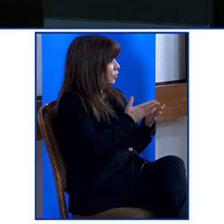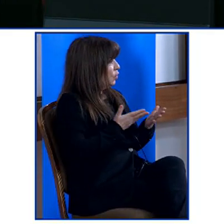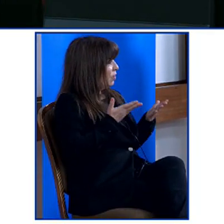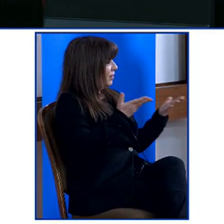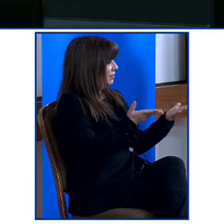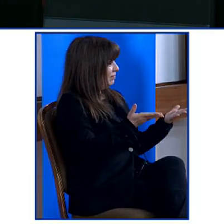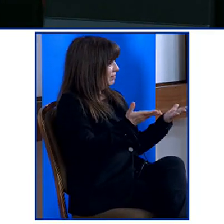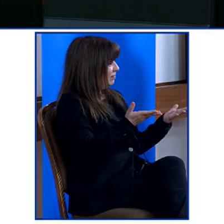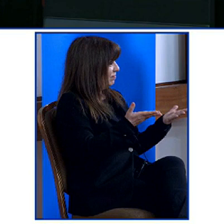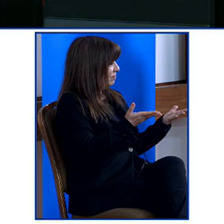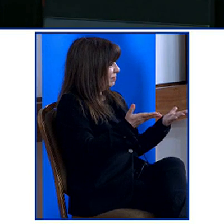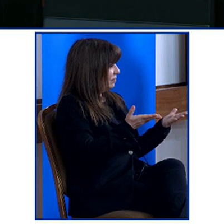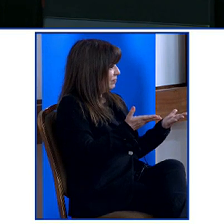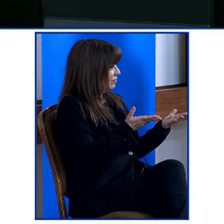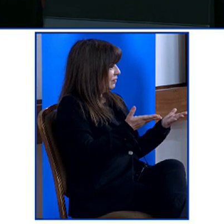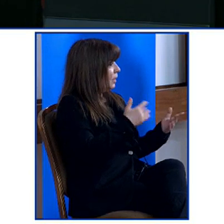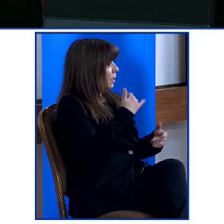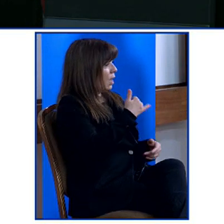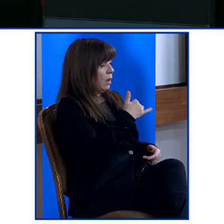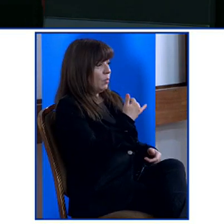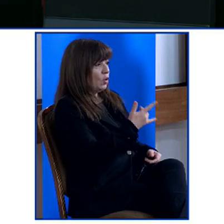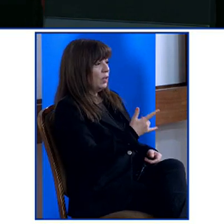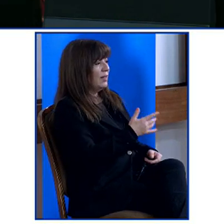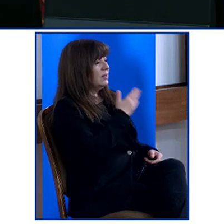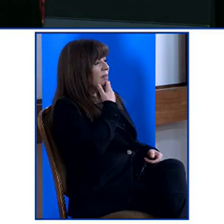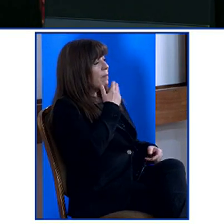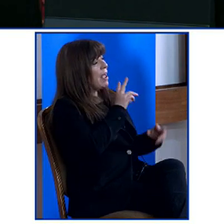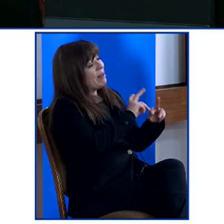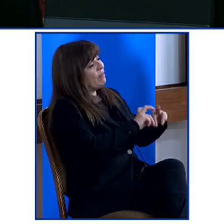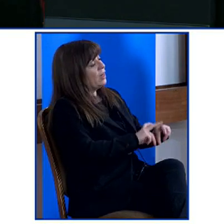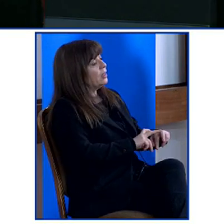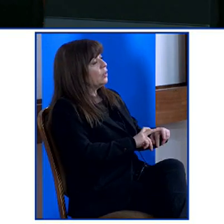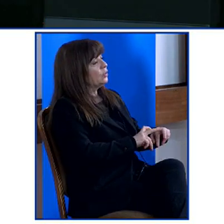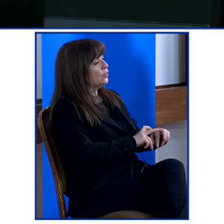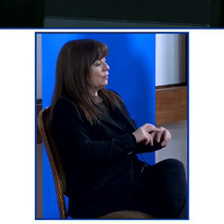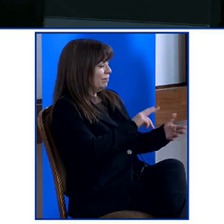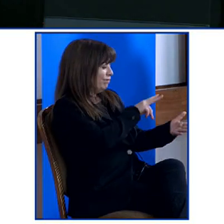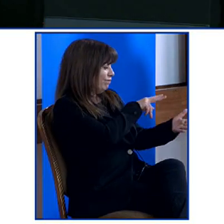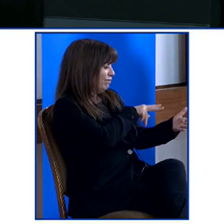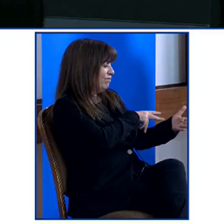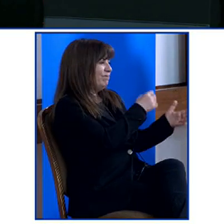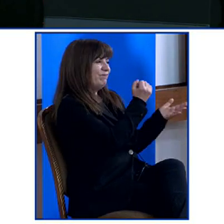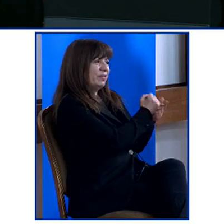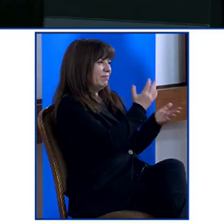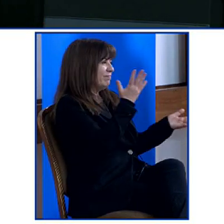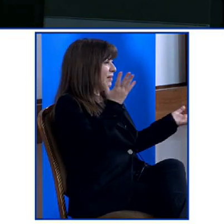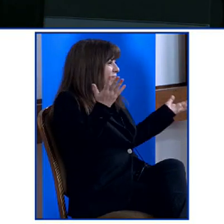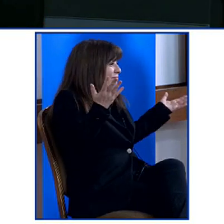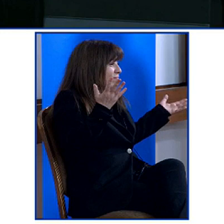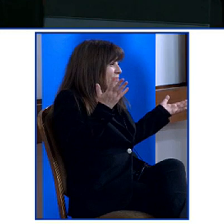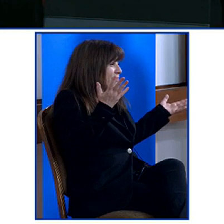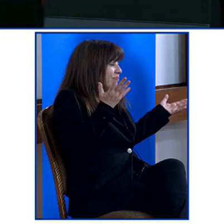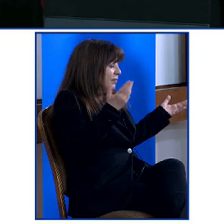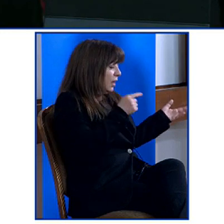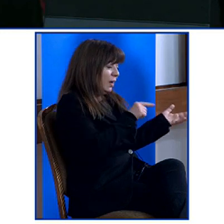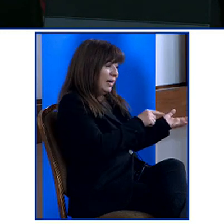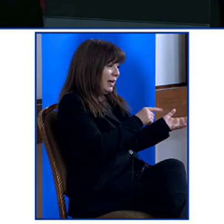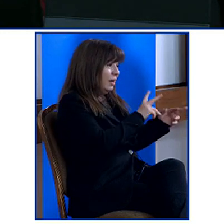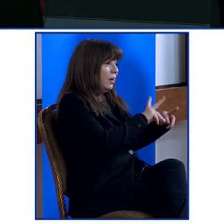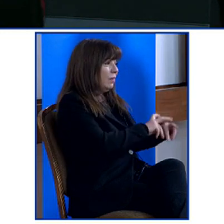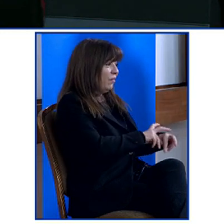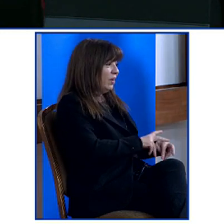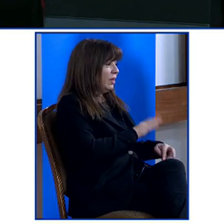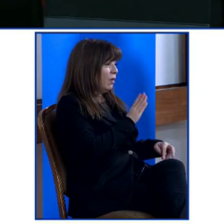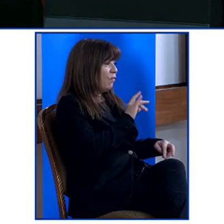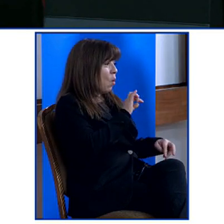of course, our own research confirms this. The research conducted by the Centro de Cambio Global UC and Bupa Chile, which we're going to